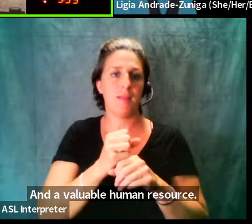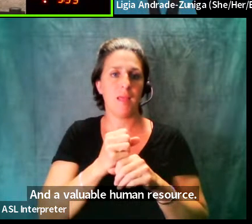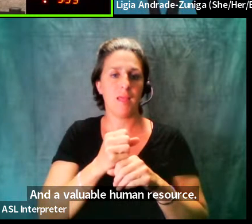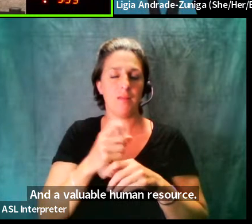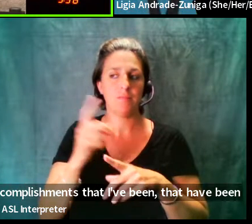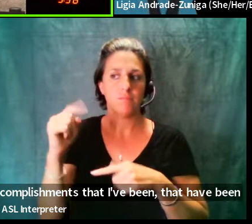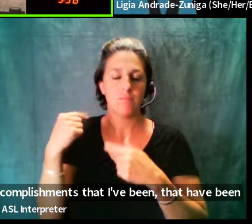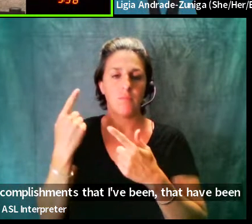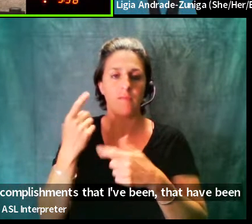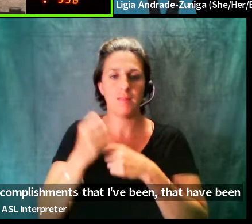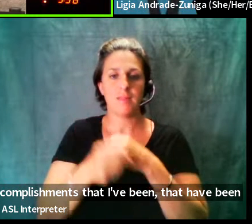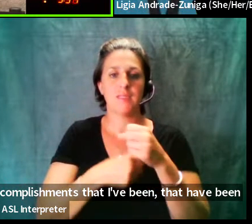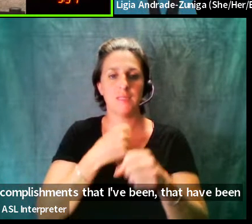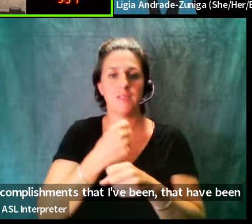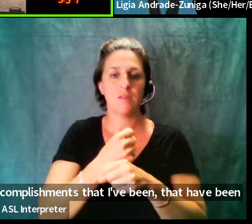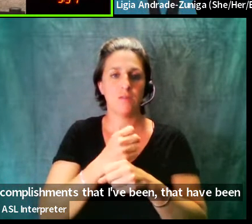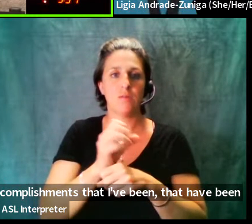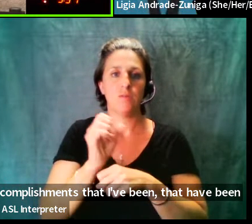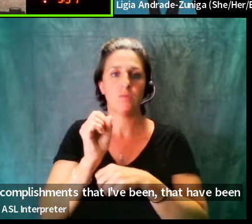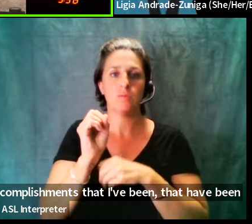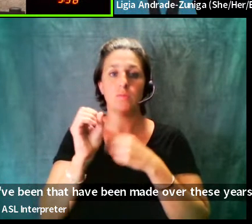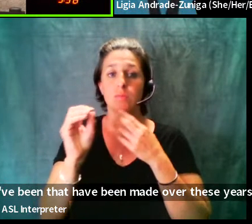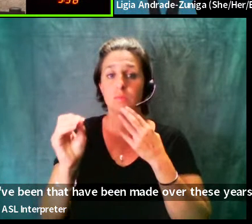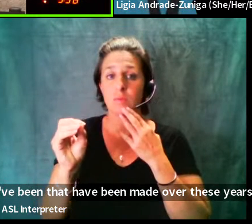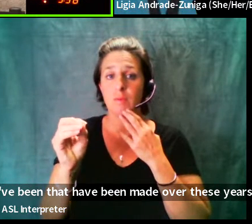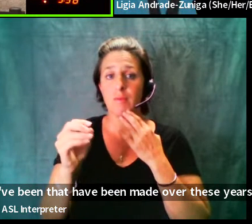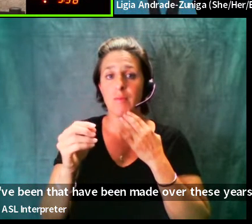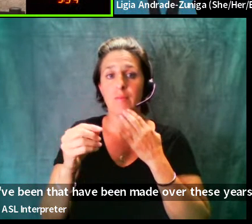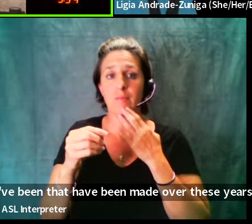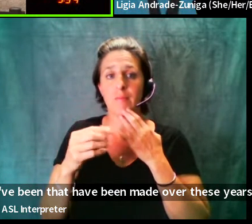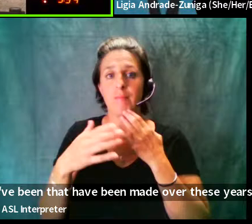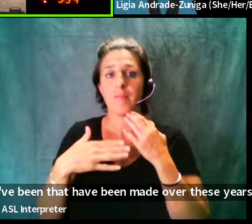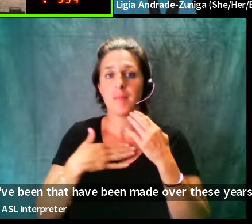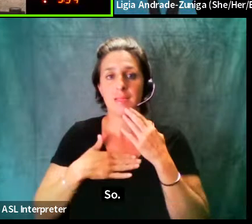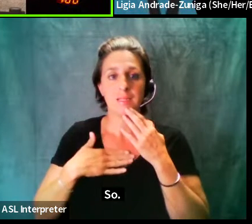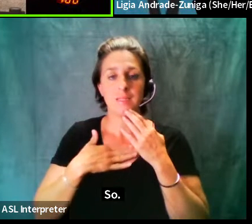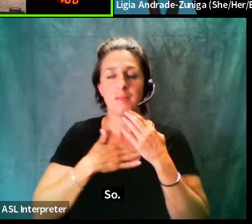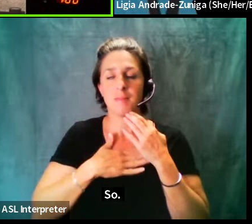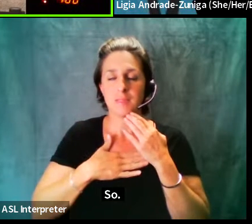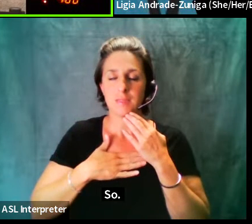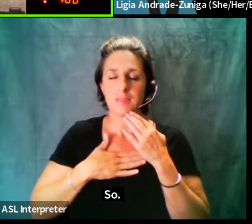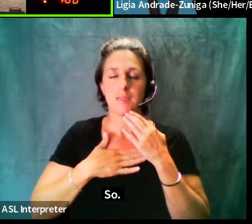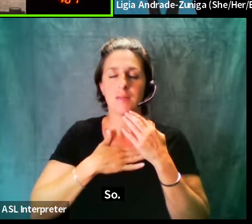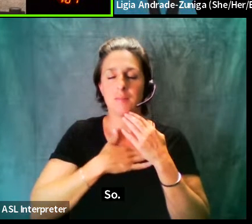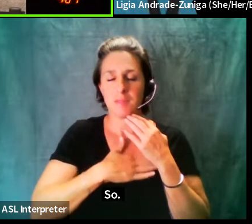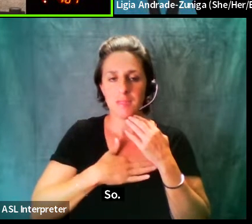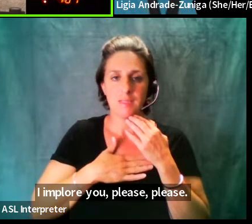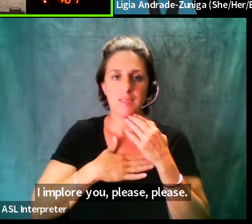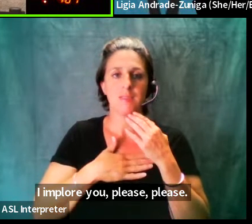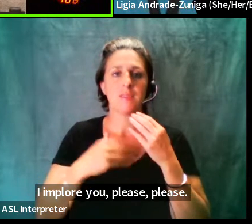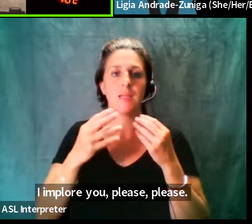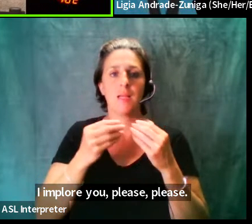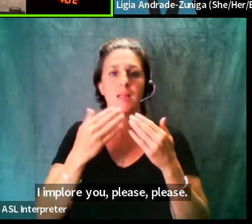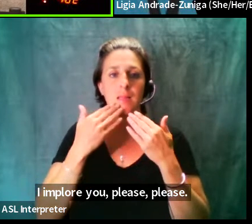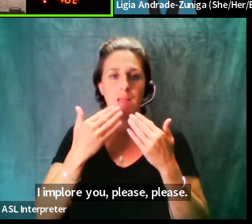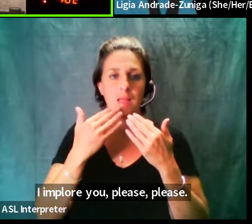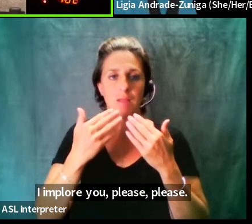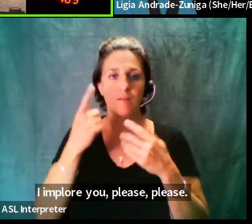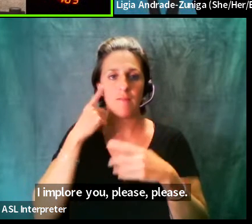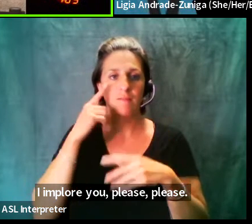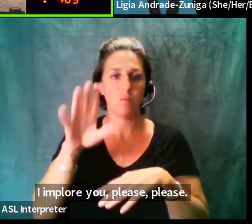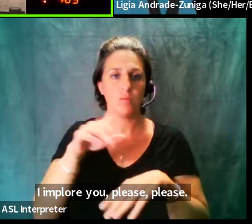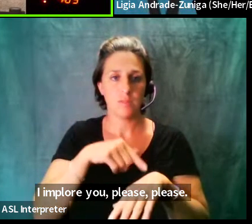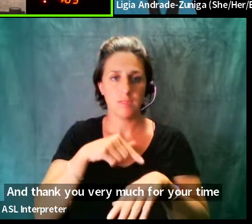years. So I implore you, please, please, please, and thank you very much for your